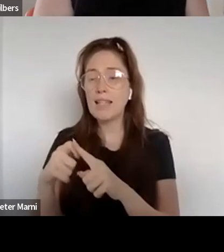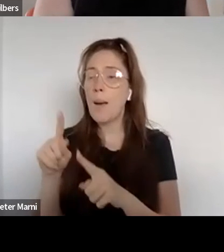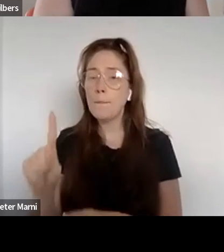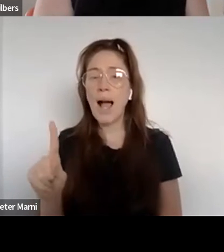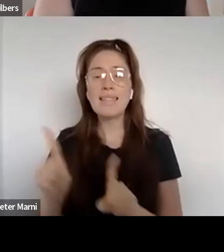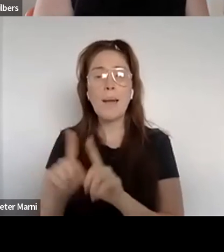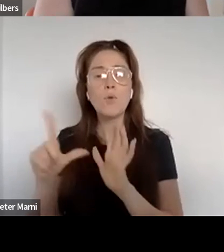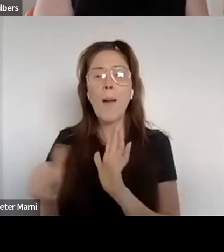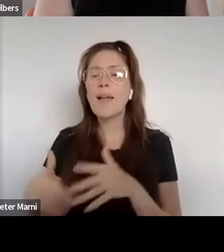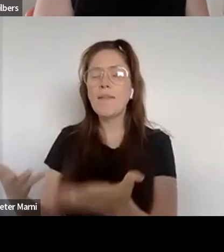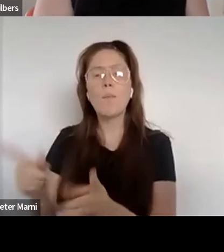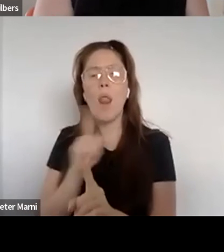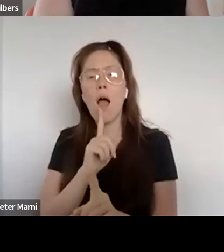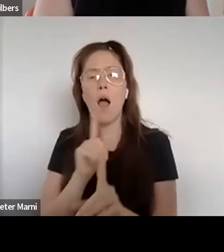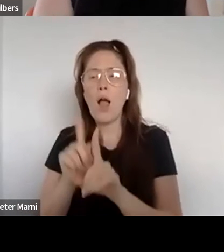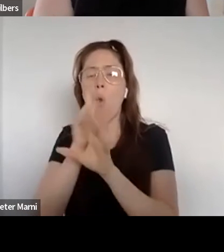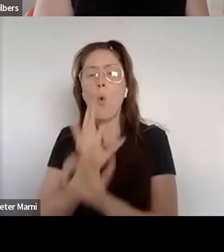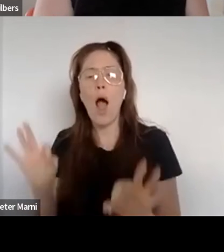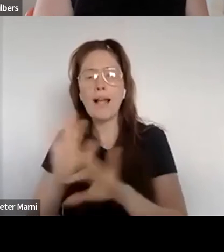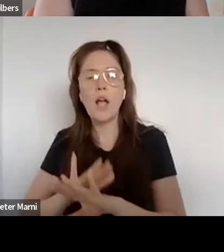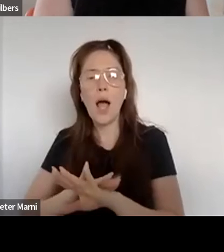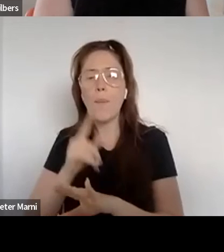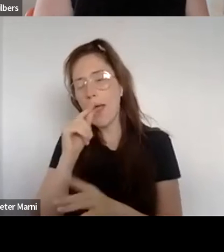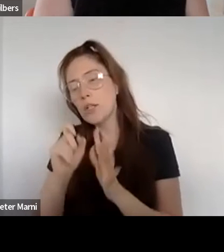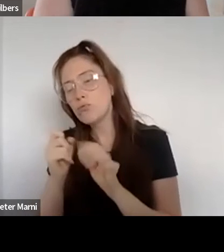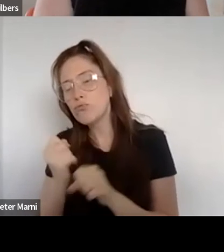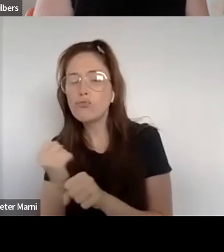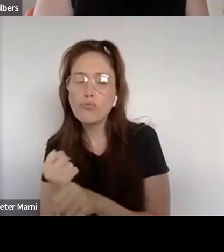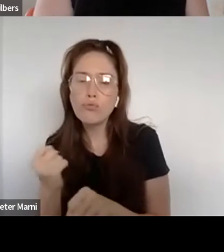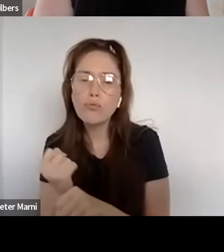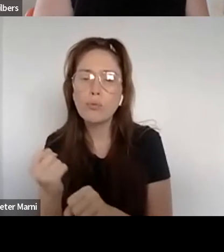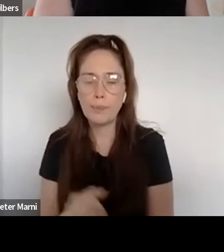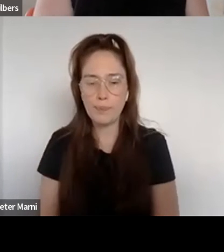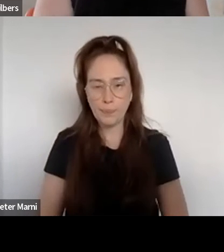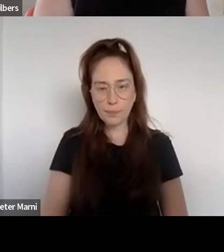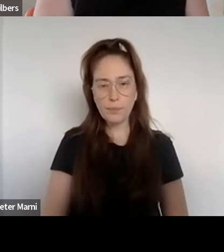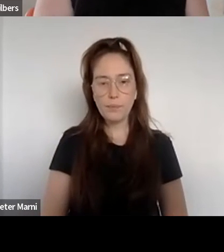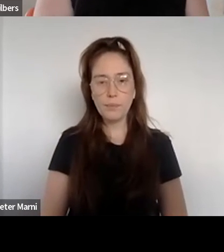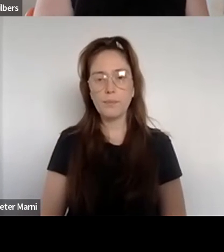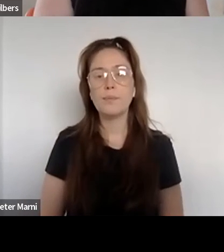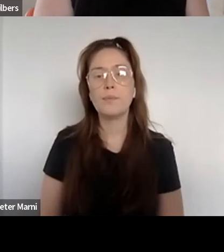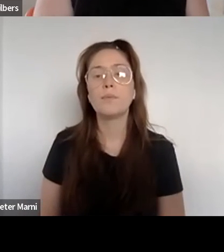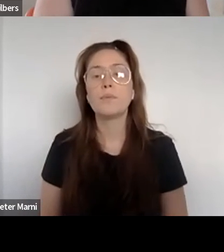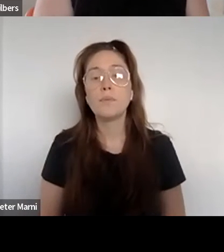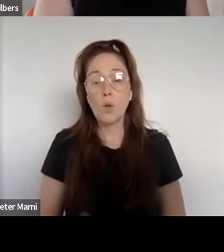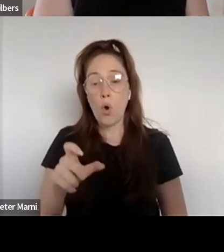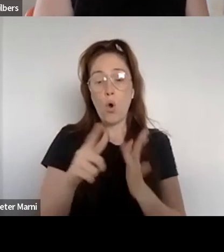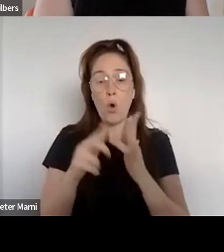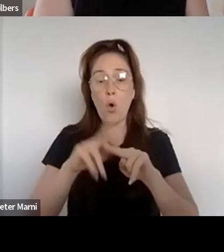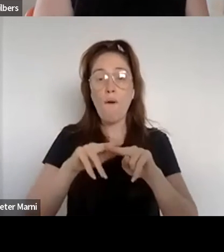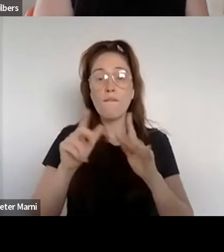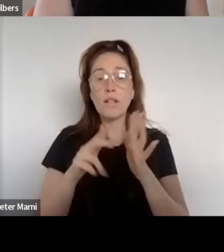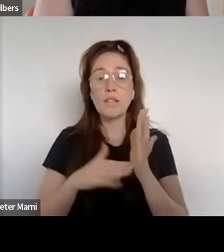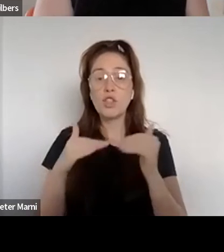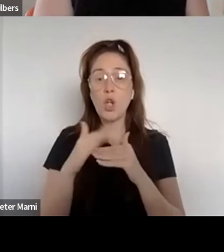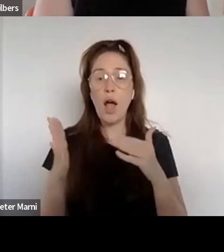scale, it's approximately a proper coffin scale. So you have a little bit of distance as well if you want distance. You're not necessarily so